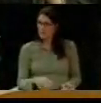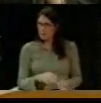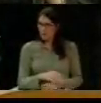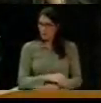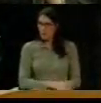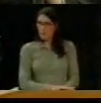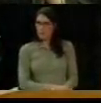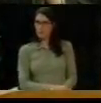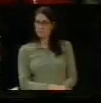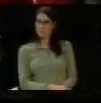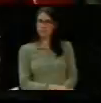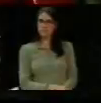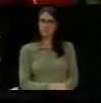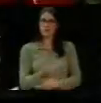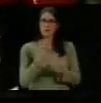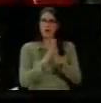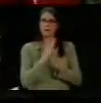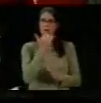You asked the wrong man.